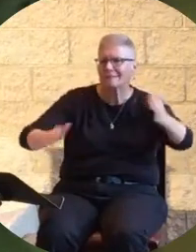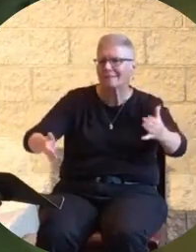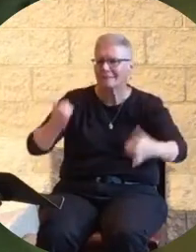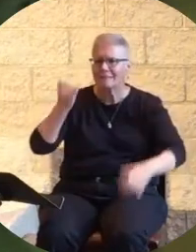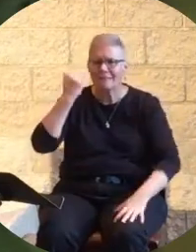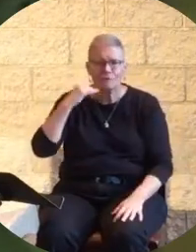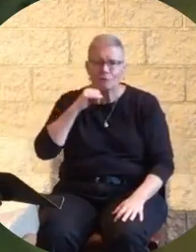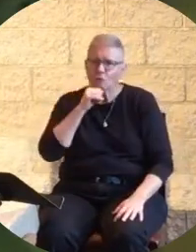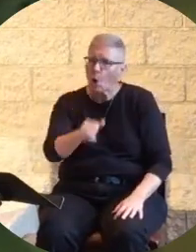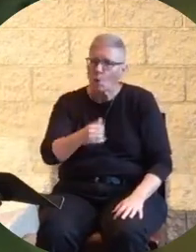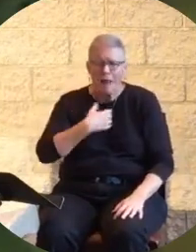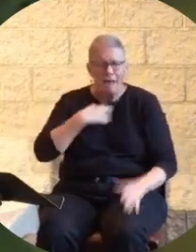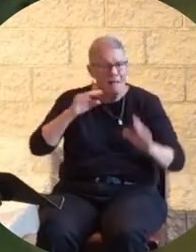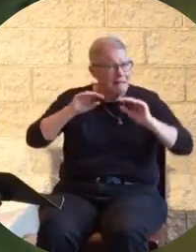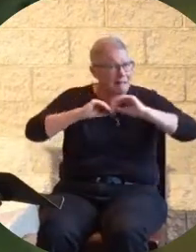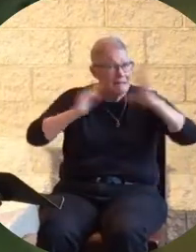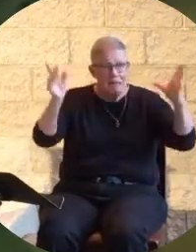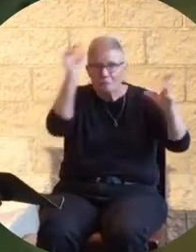get what's around.